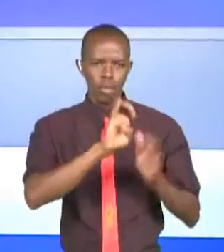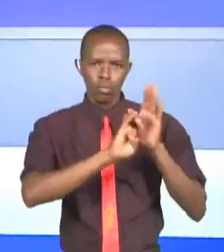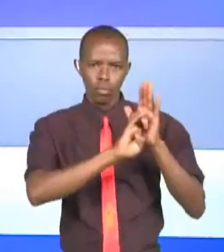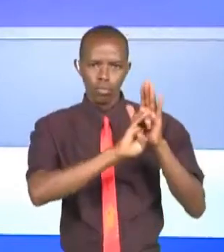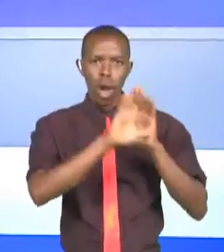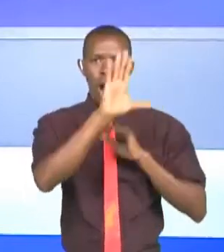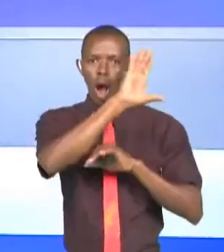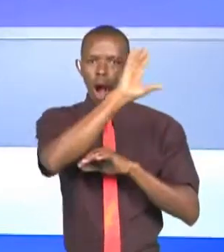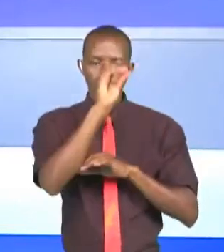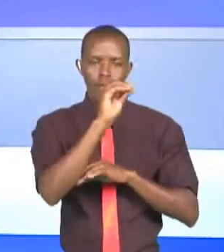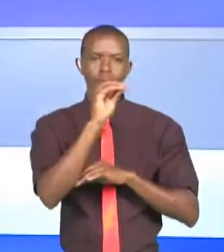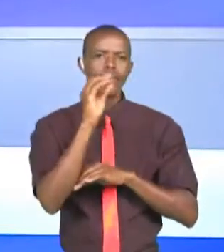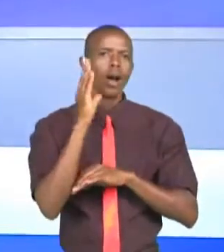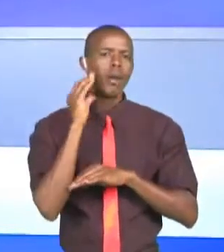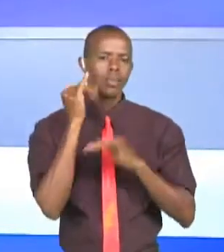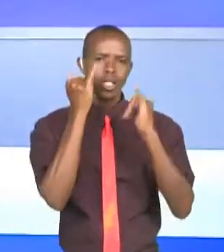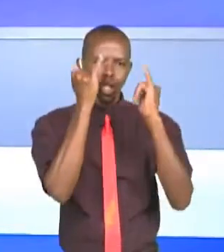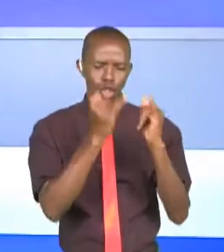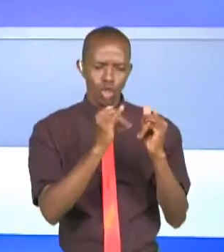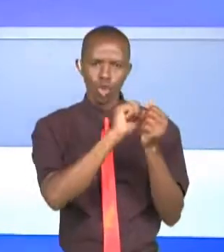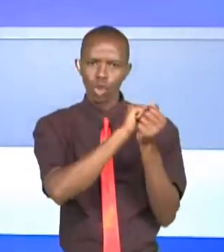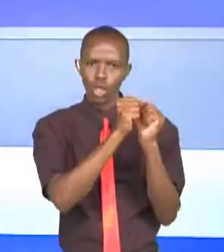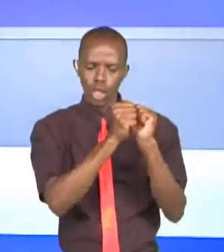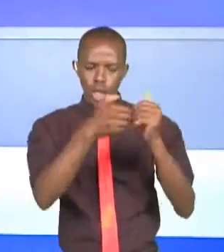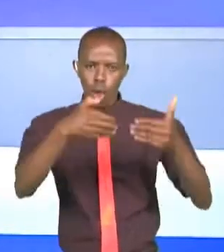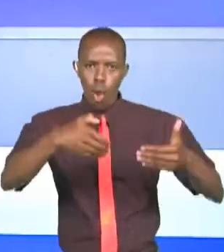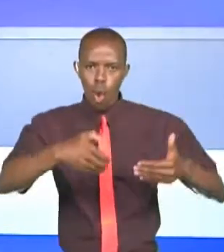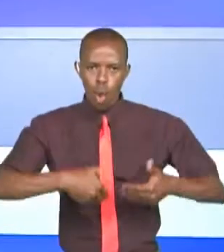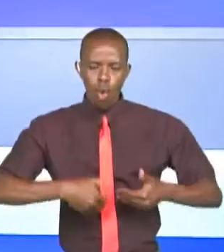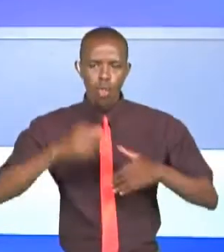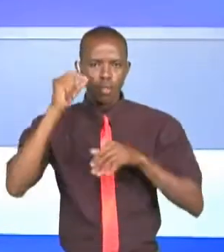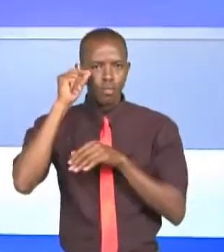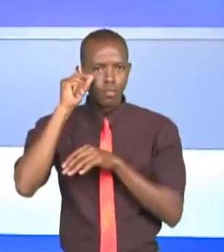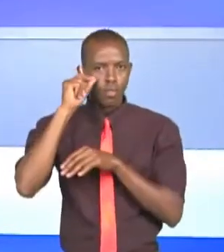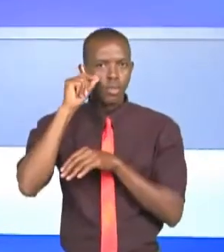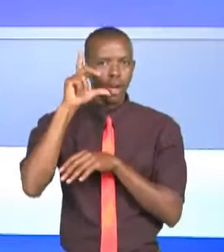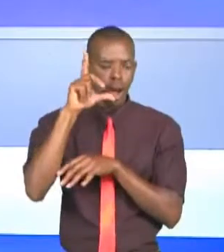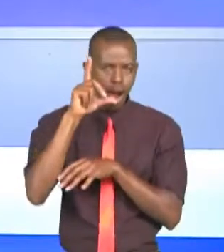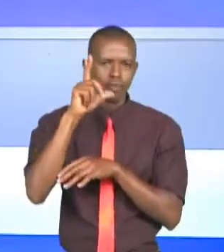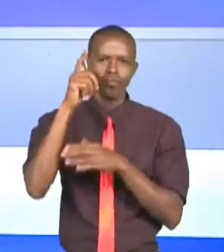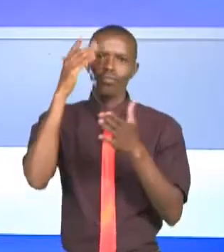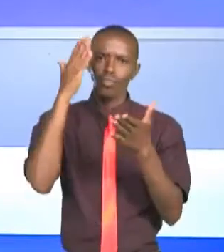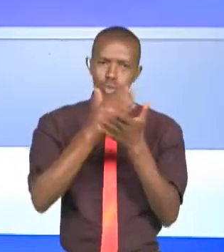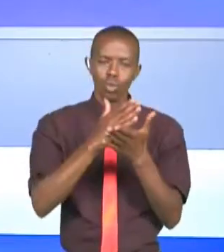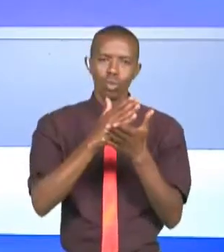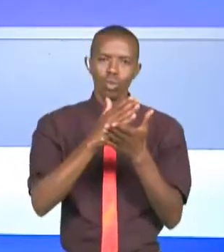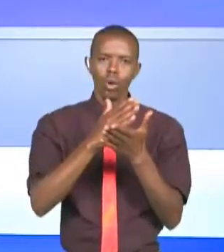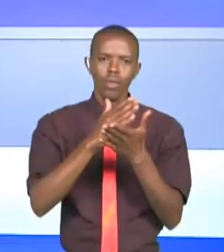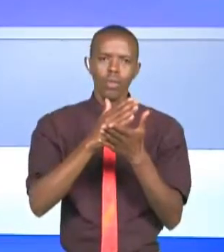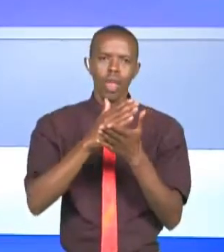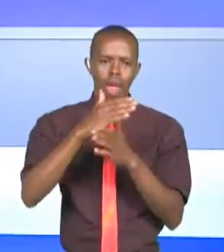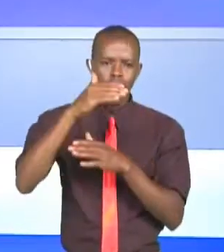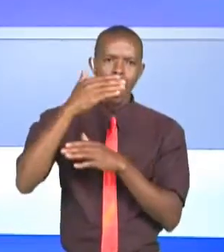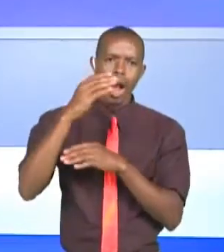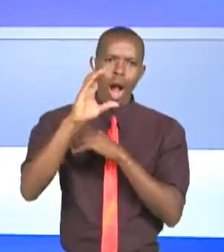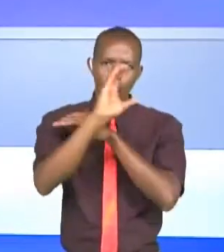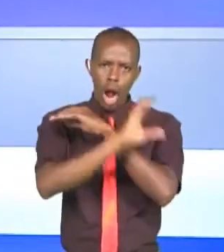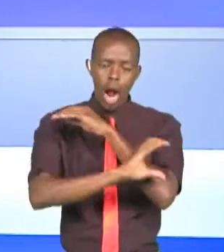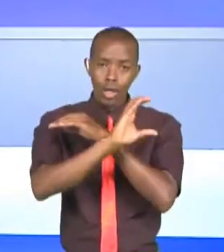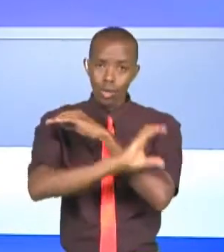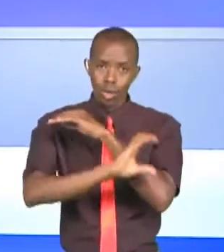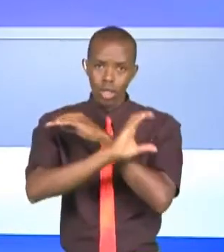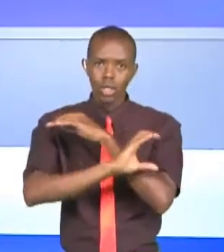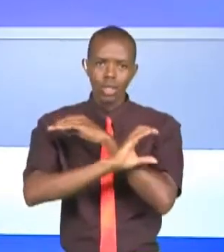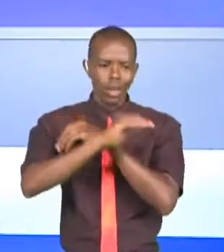Africa is experiencing a new change. The youth are awakening to a reality of the devastation of their countries and